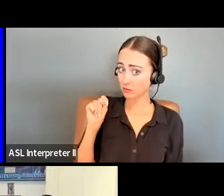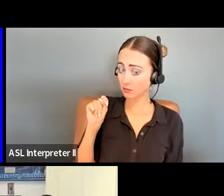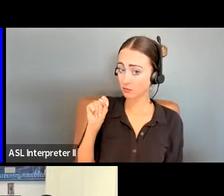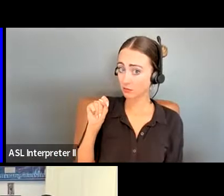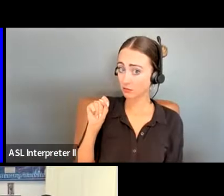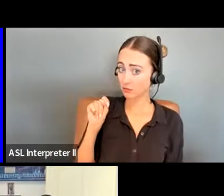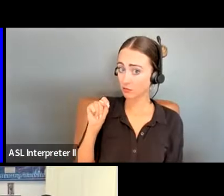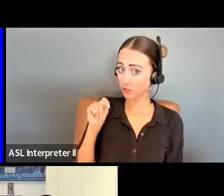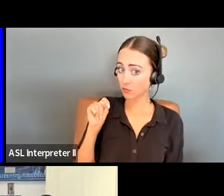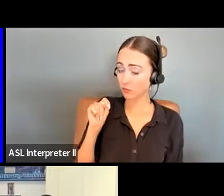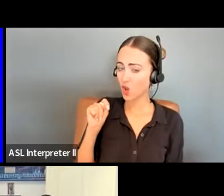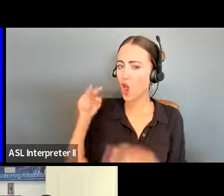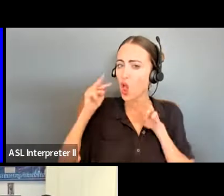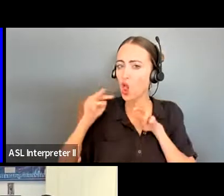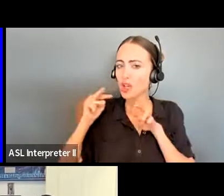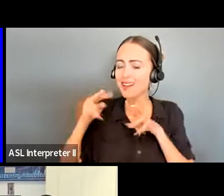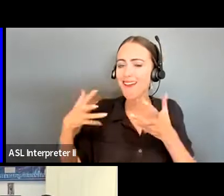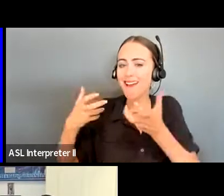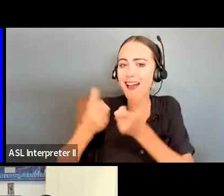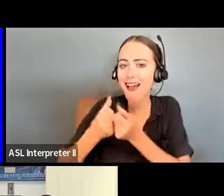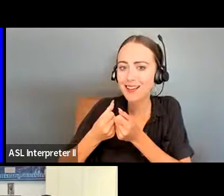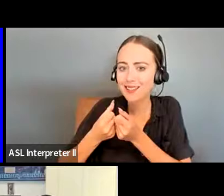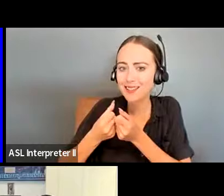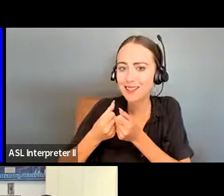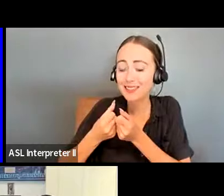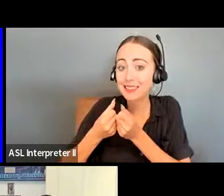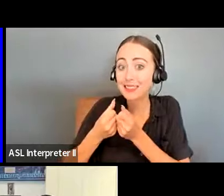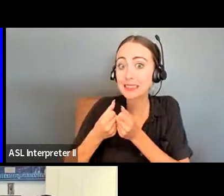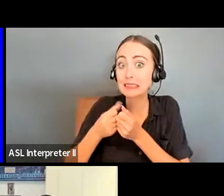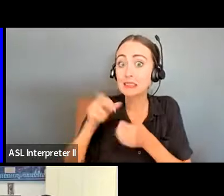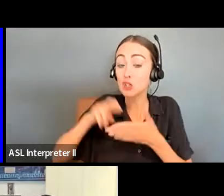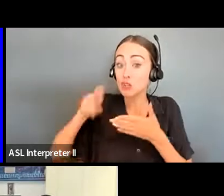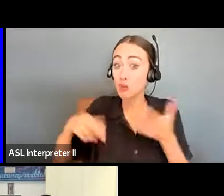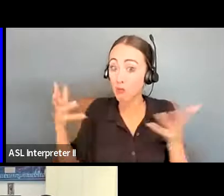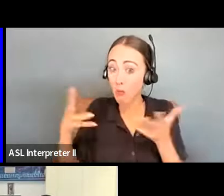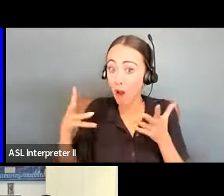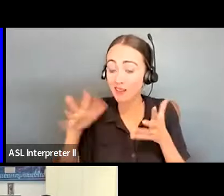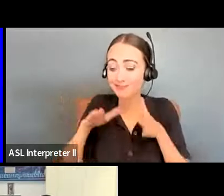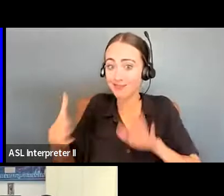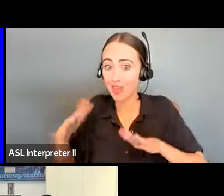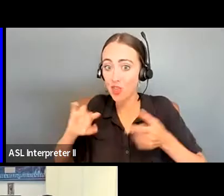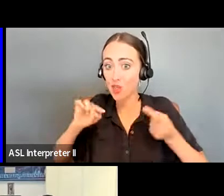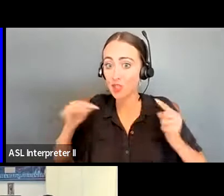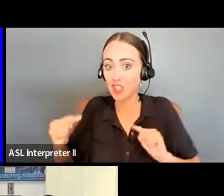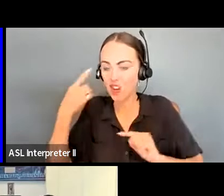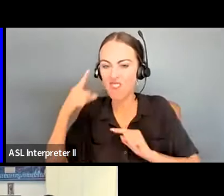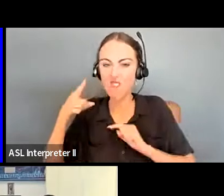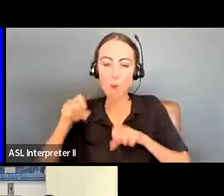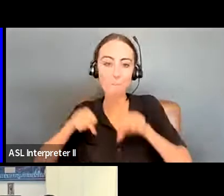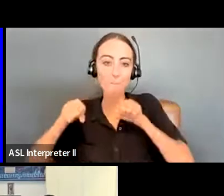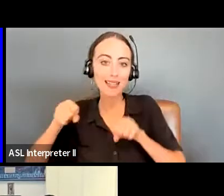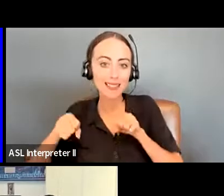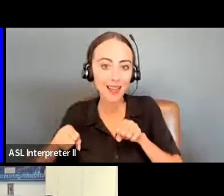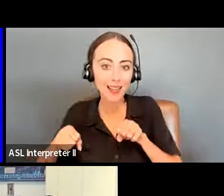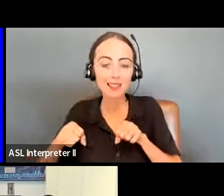of accidents resulting in death or injury to bicyclists or pedestrians?